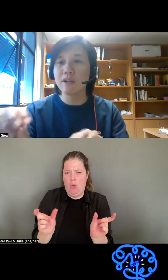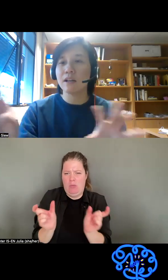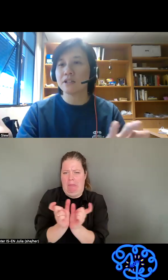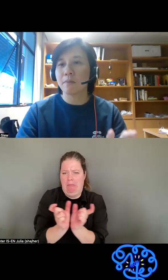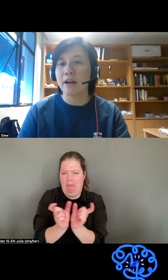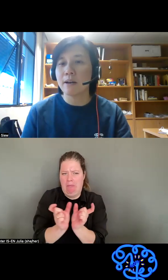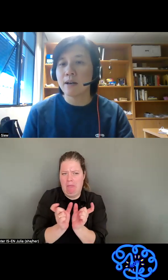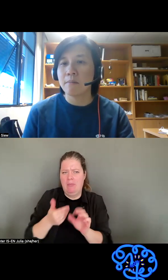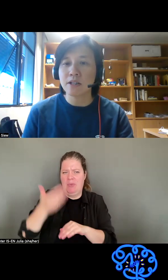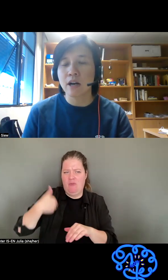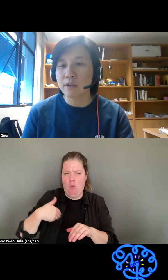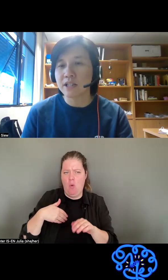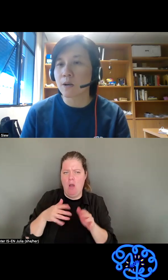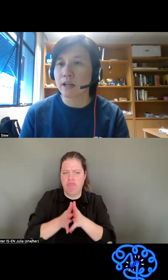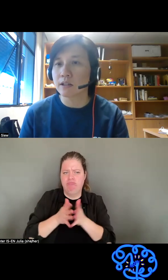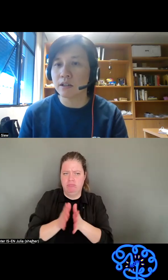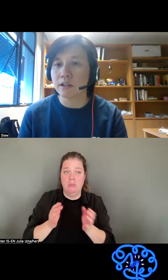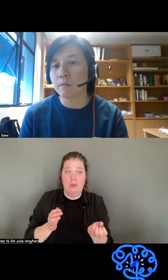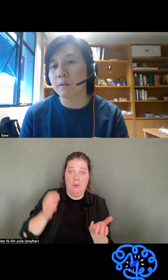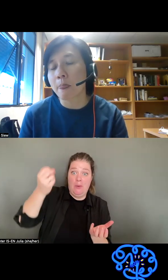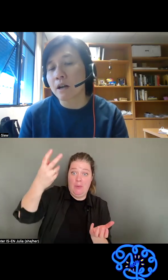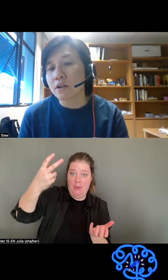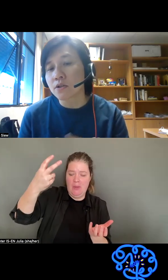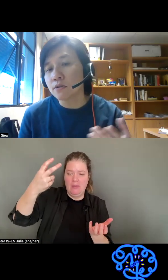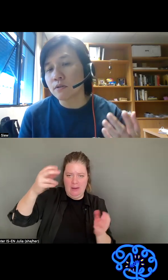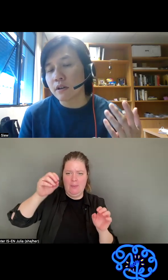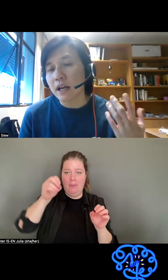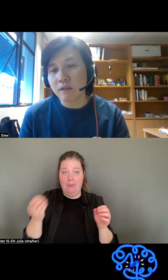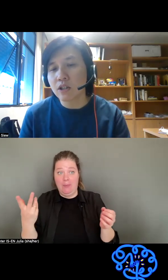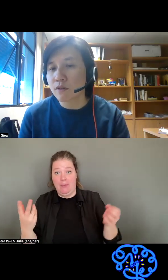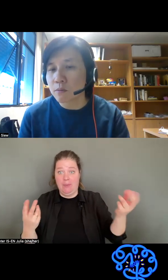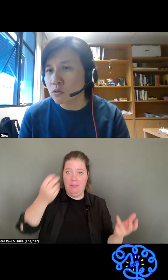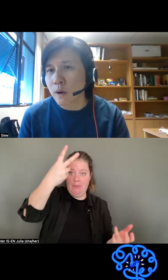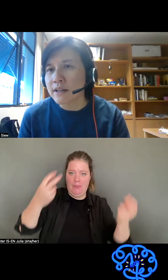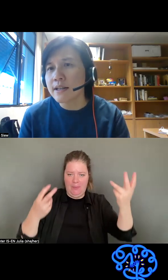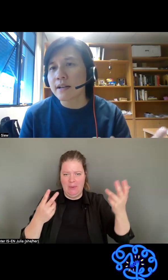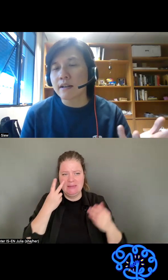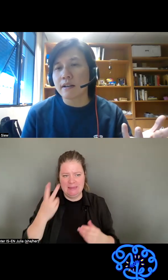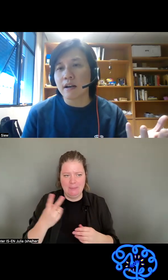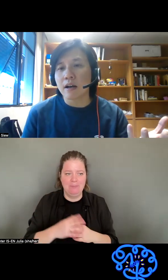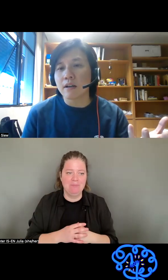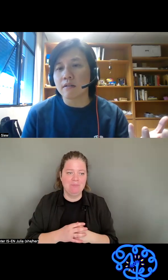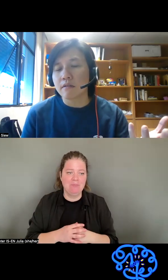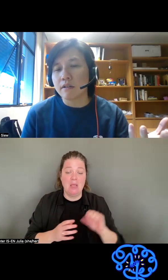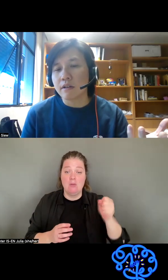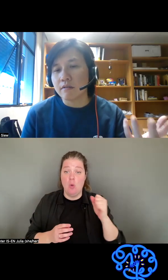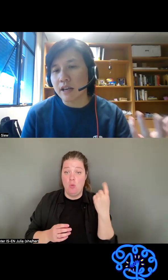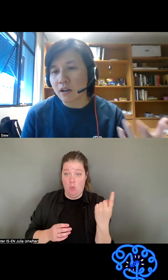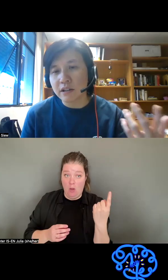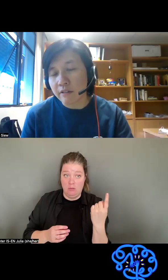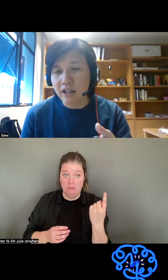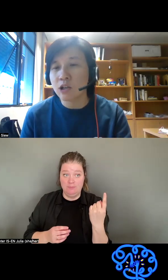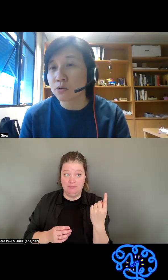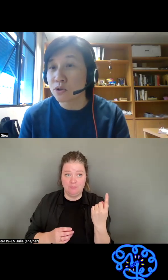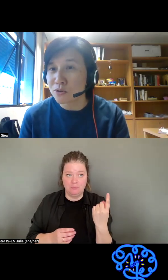And then we let it spread based on how things are connected in the network. So activation from node one uh,